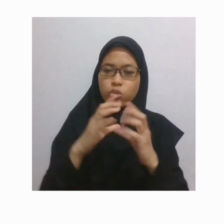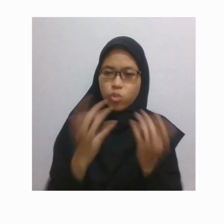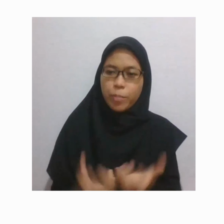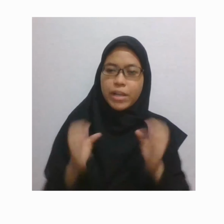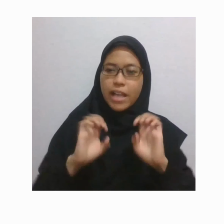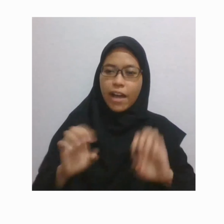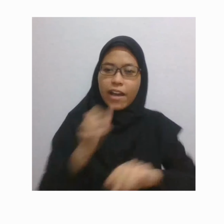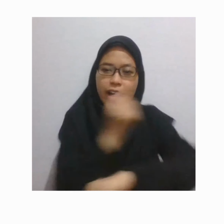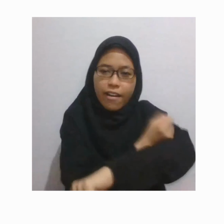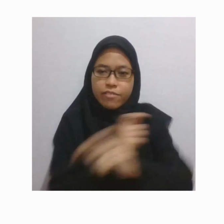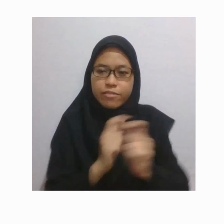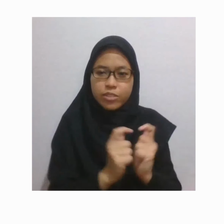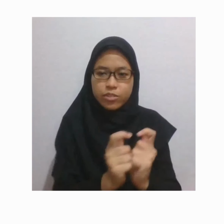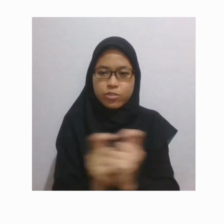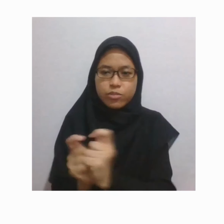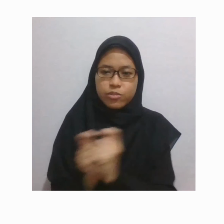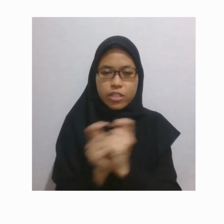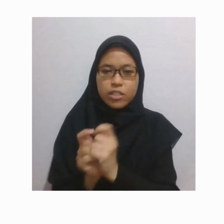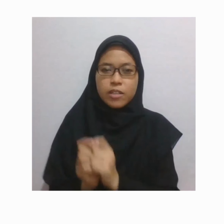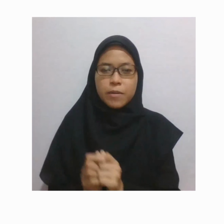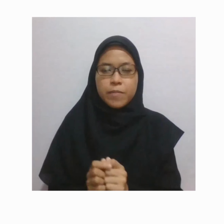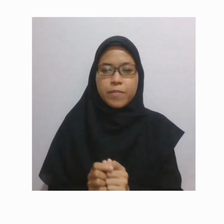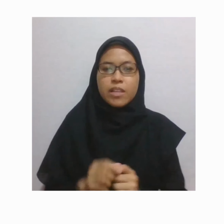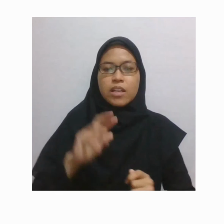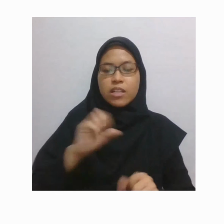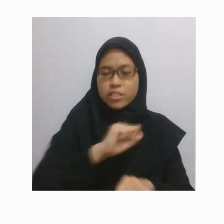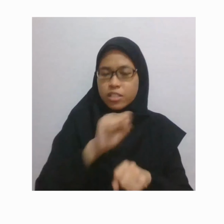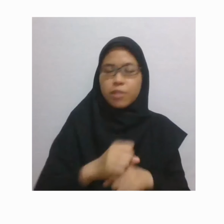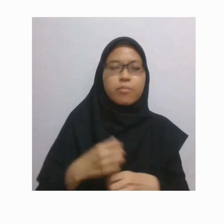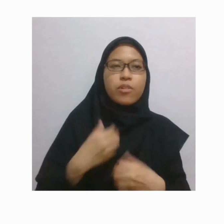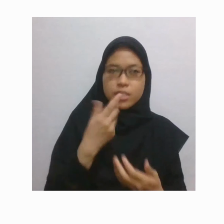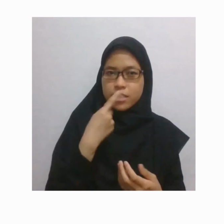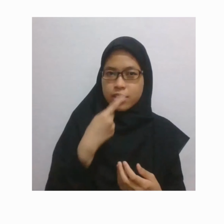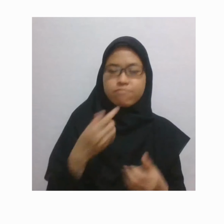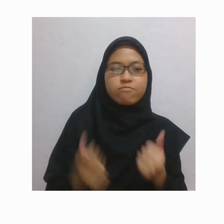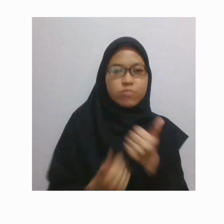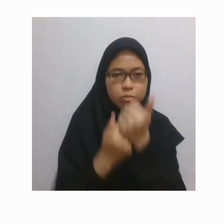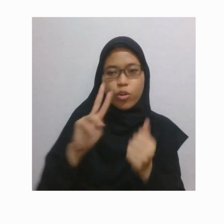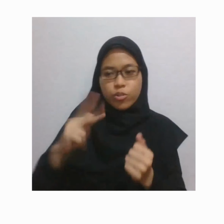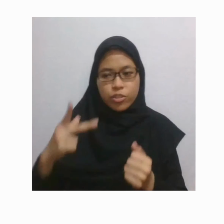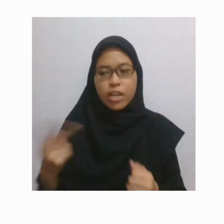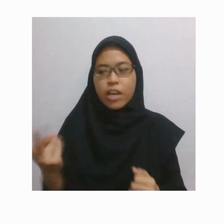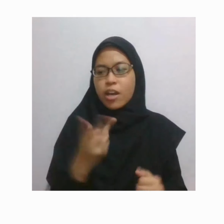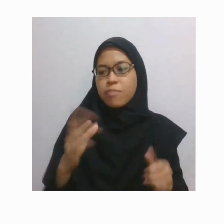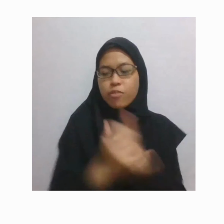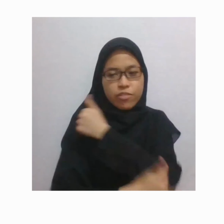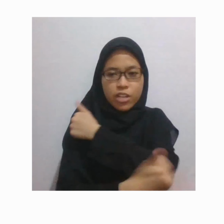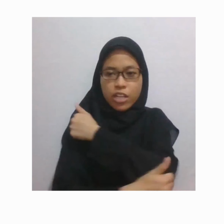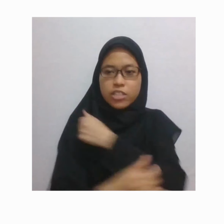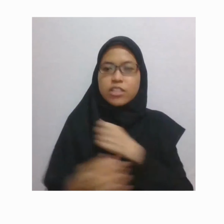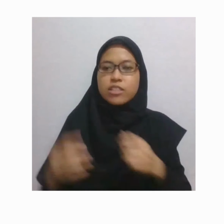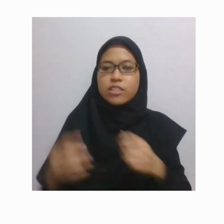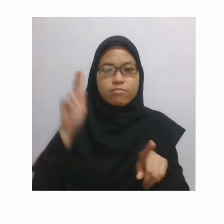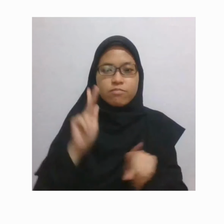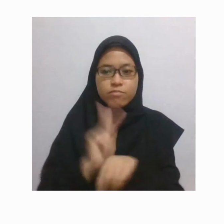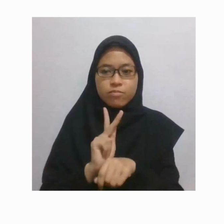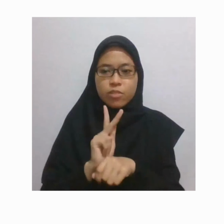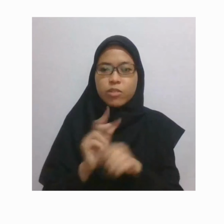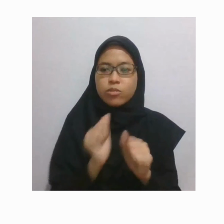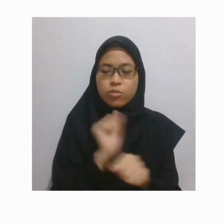UK presidency, and both countries have agreed to work closely with each other and other parties to secure a successful outcome across the